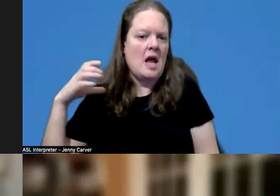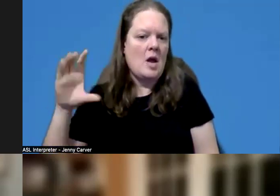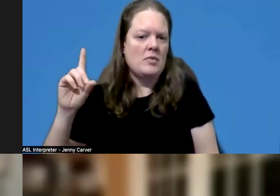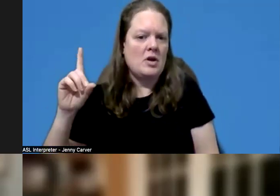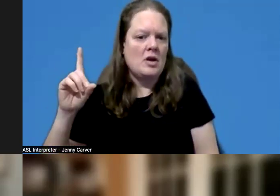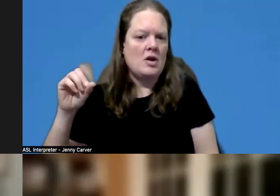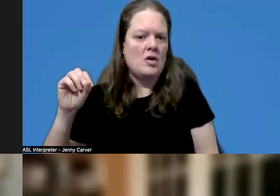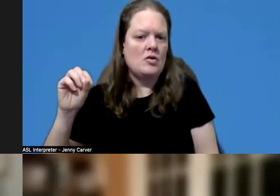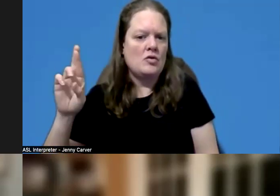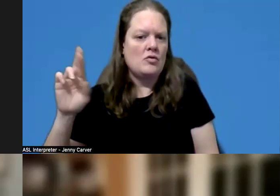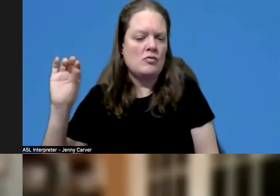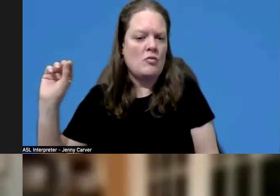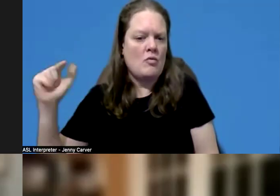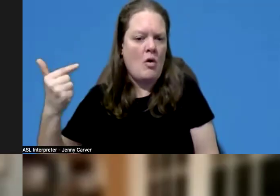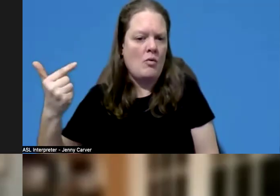Okay,